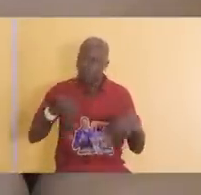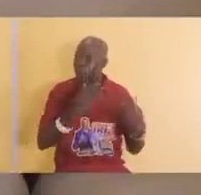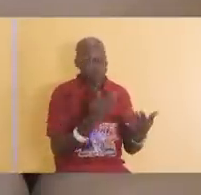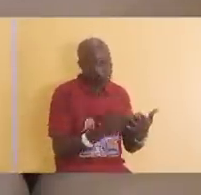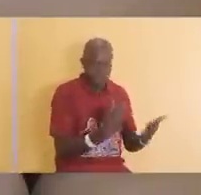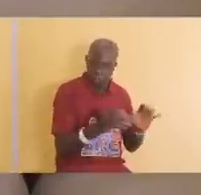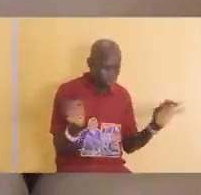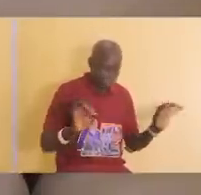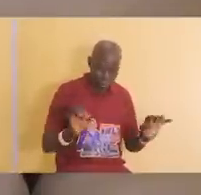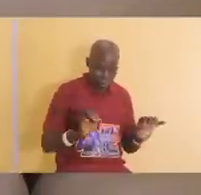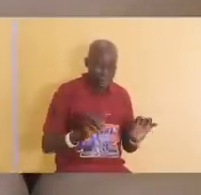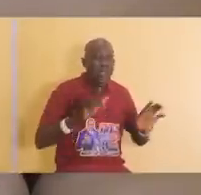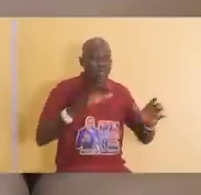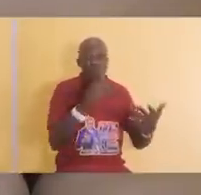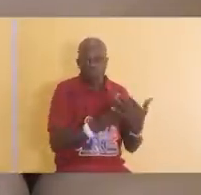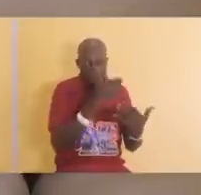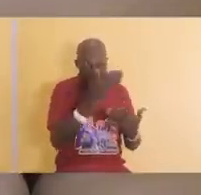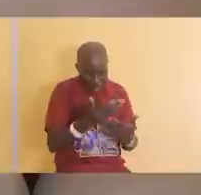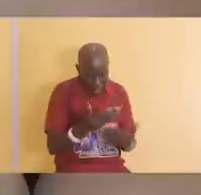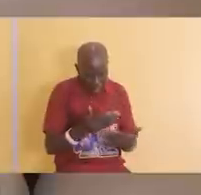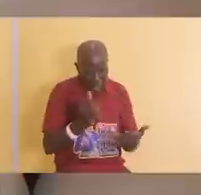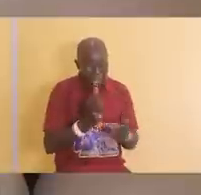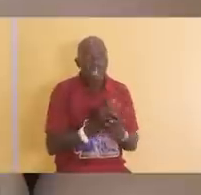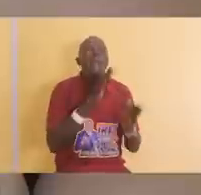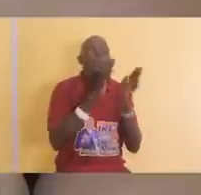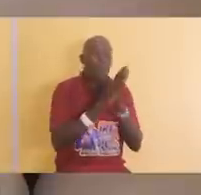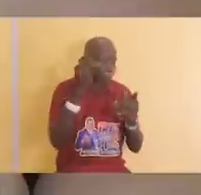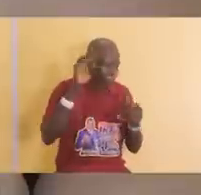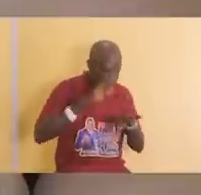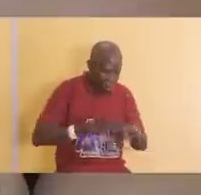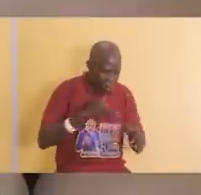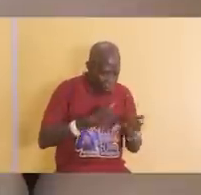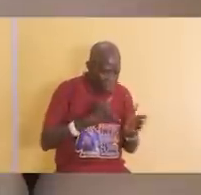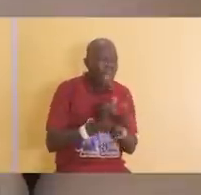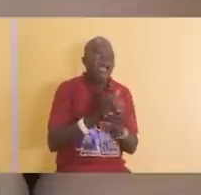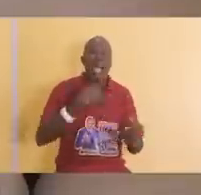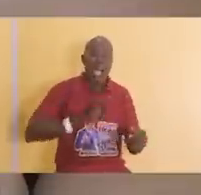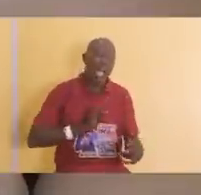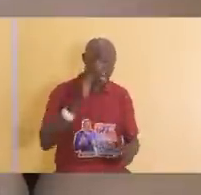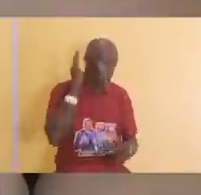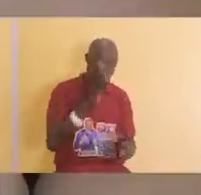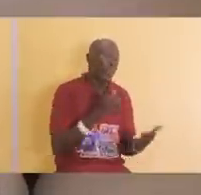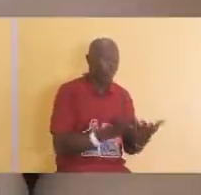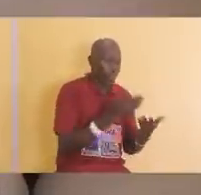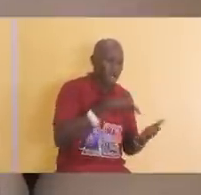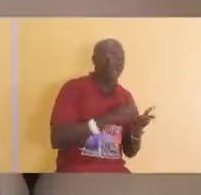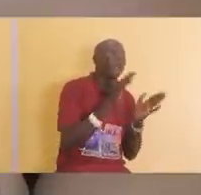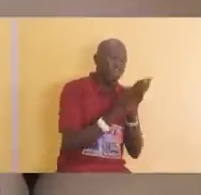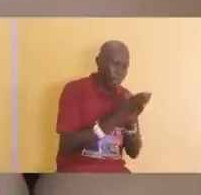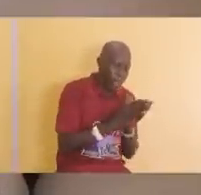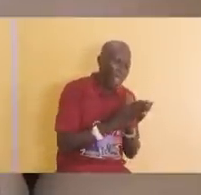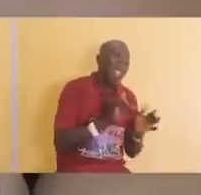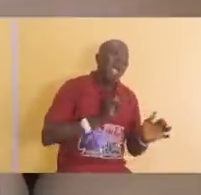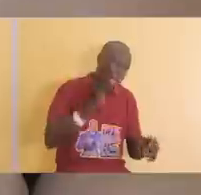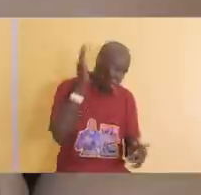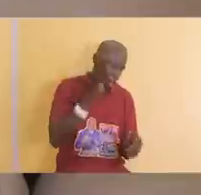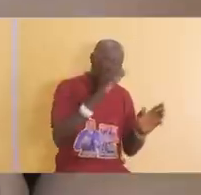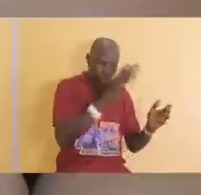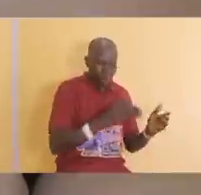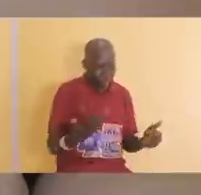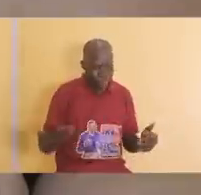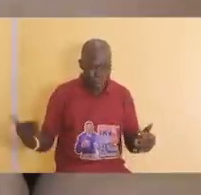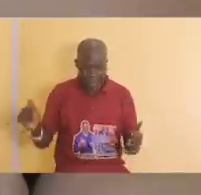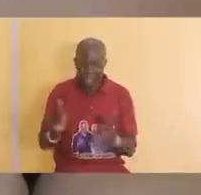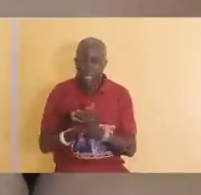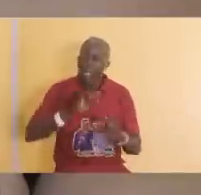asked us to give him money. He said, I should buy. I pray on it. I'll buy. I'll pray on it. I'll